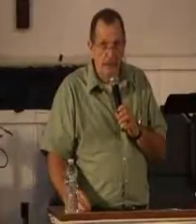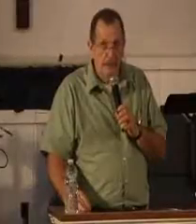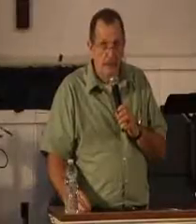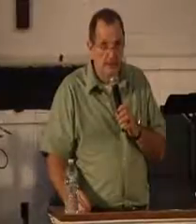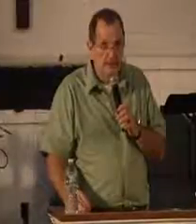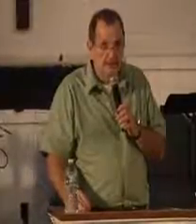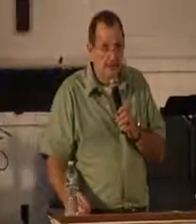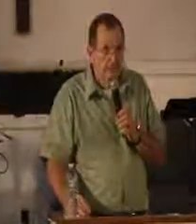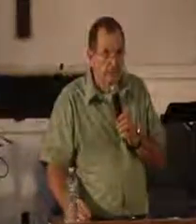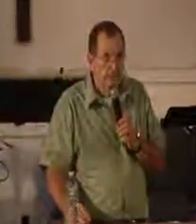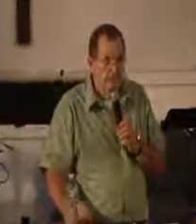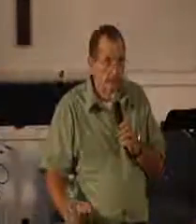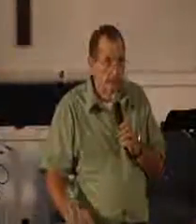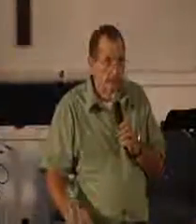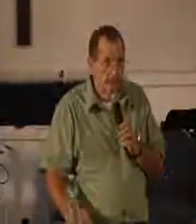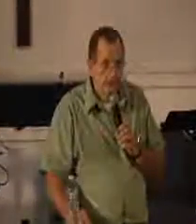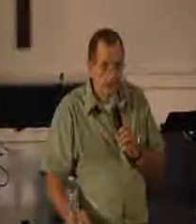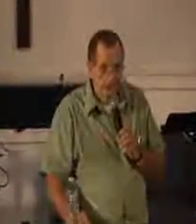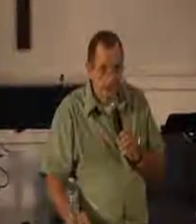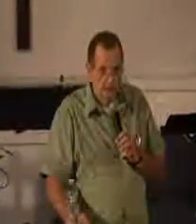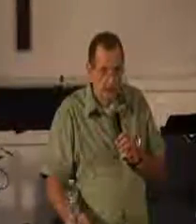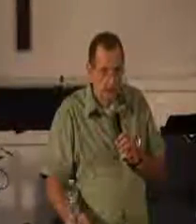verses of Just As I Am.